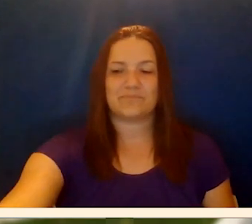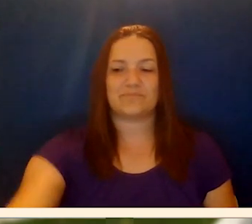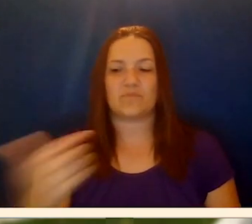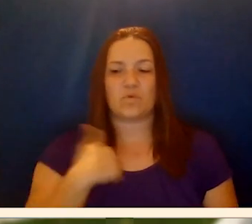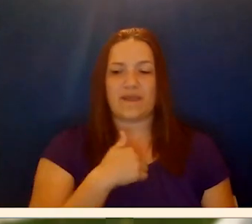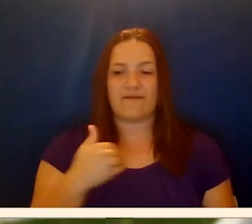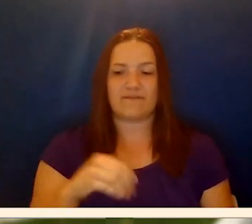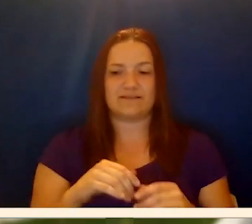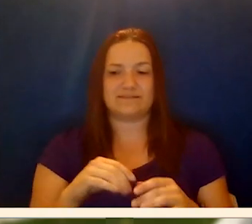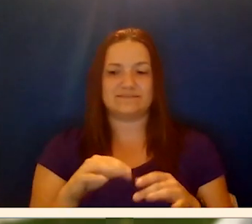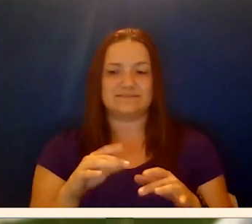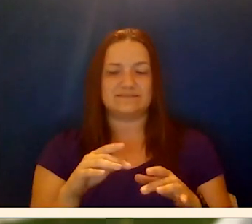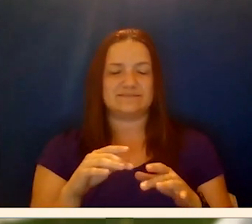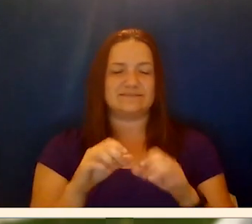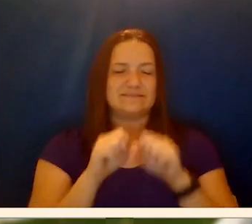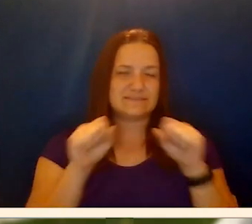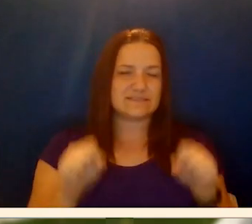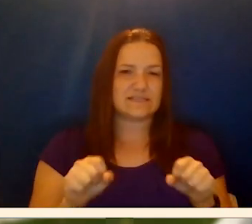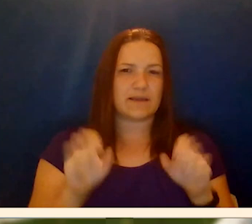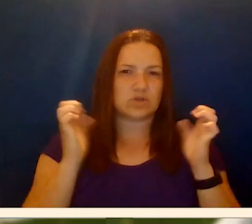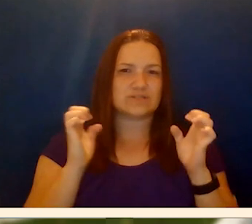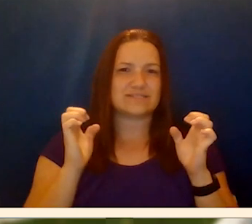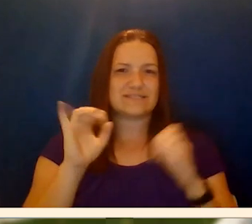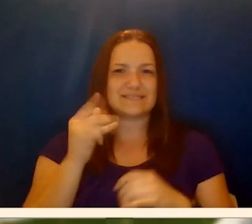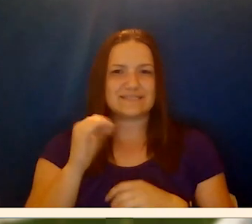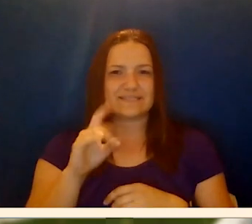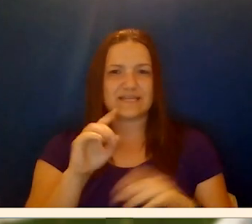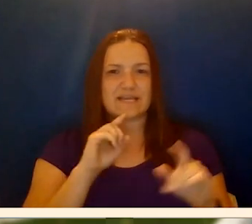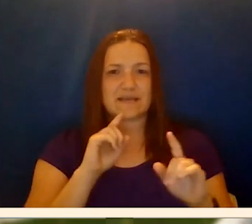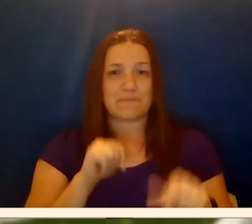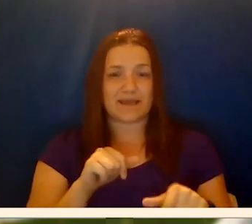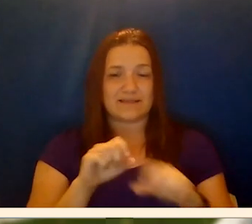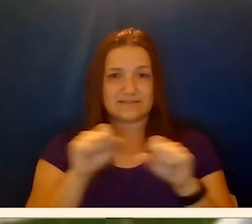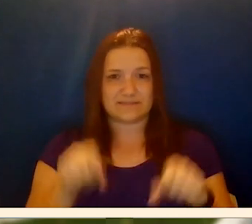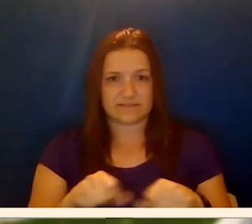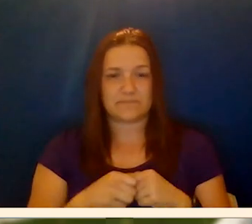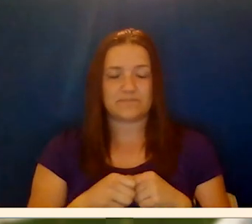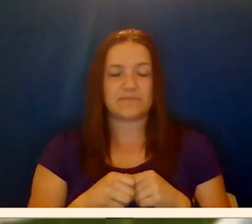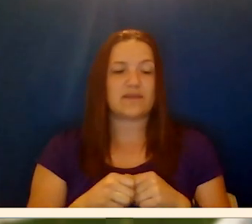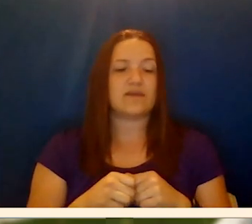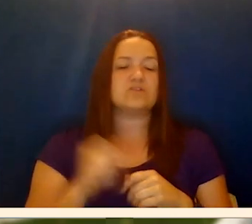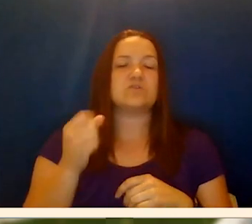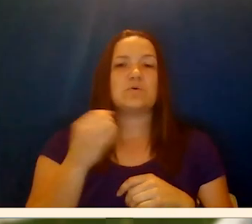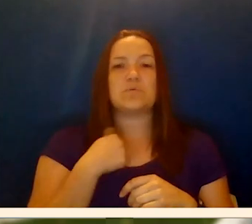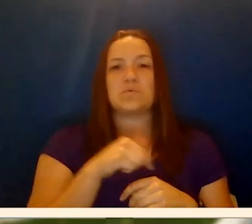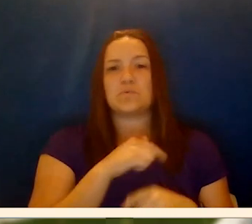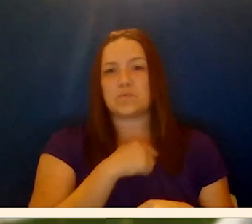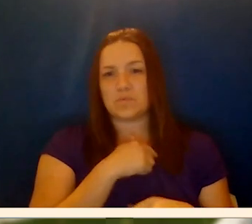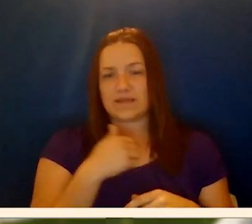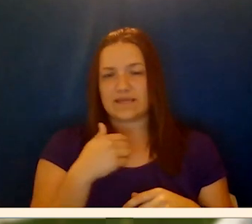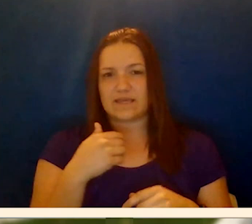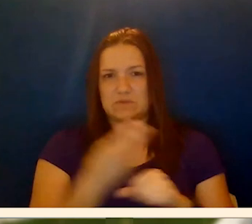the Hospital Emergency Incident Command System, or HICS. So we employ